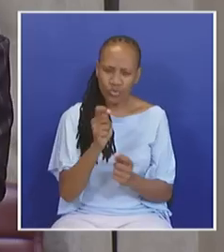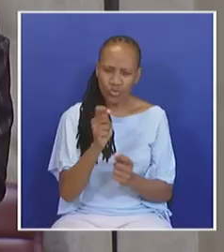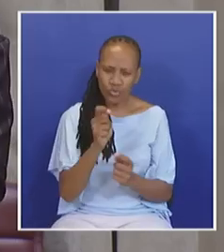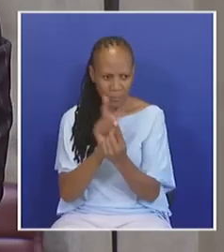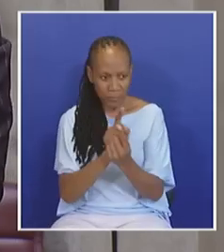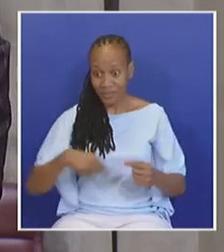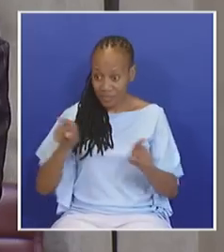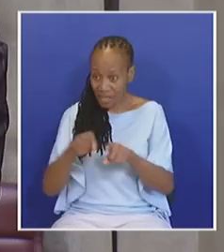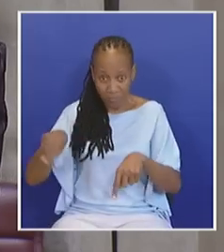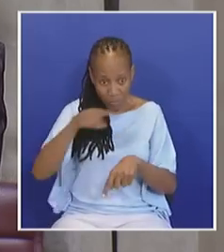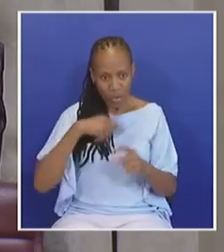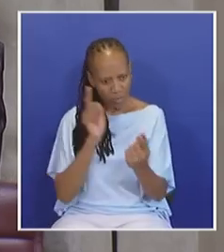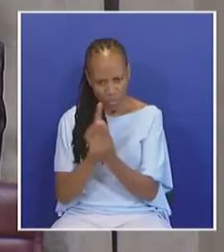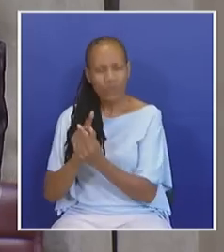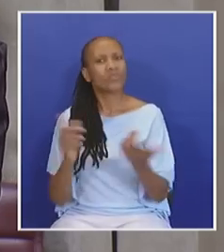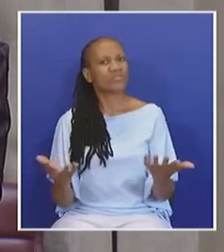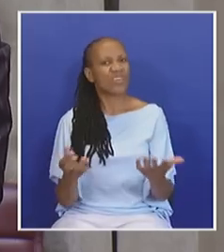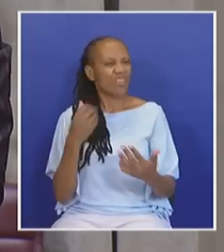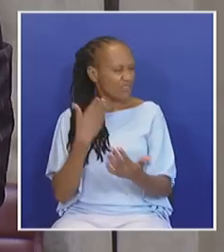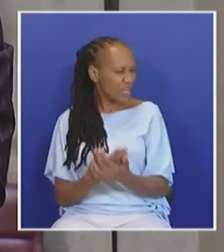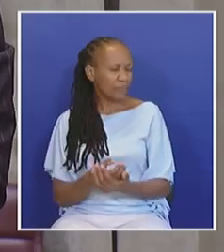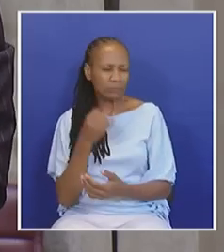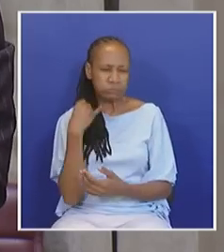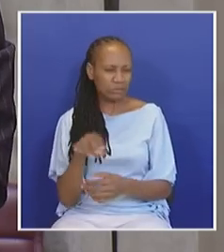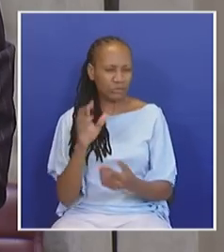another, however uncomfortable and painful they may